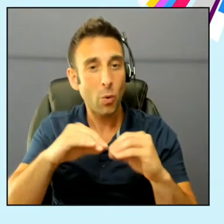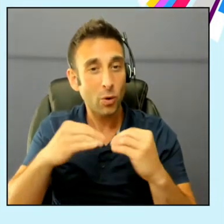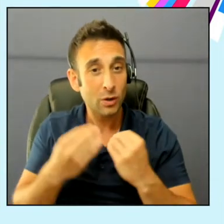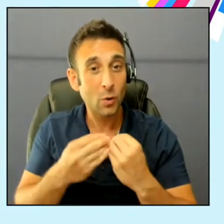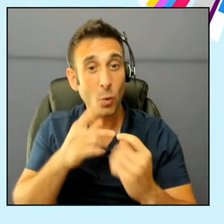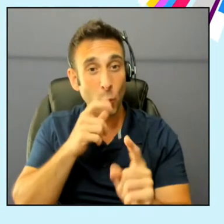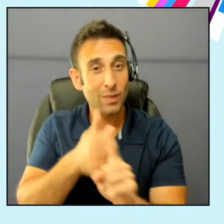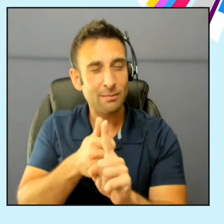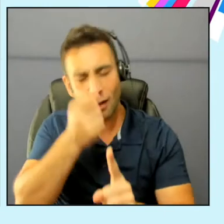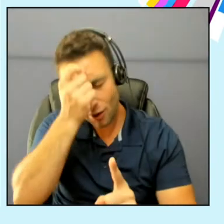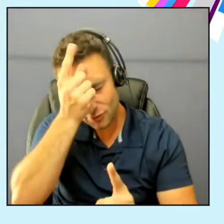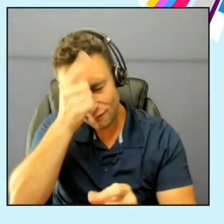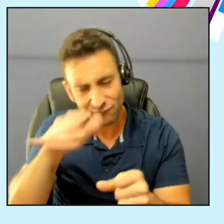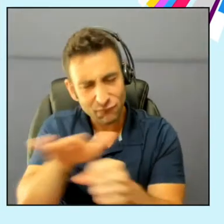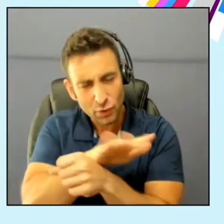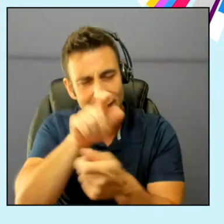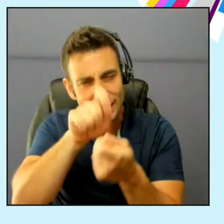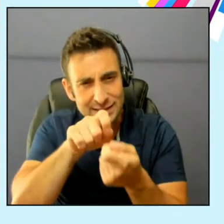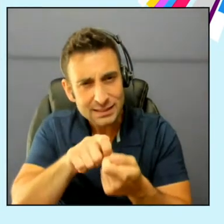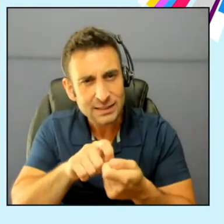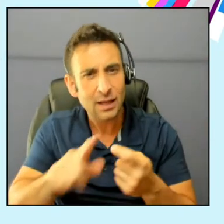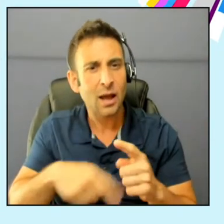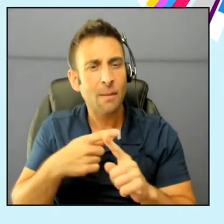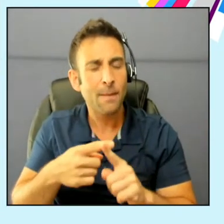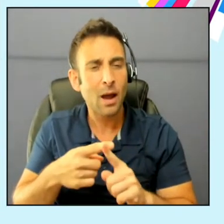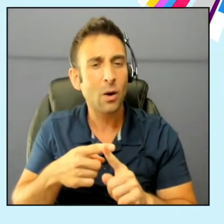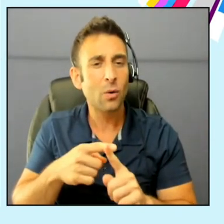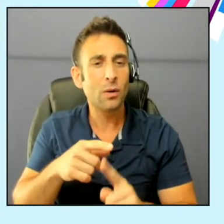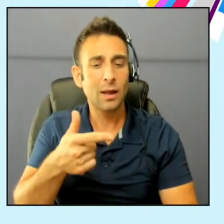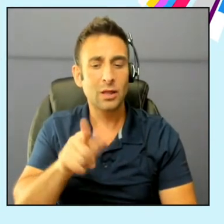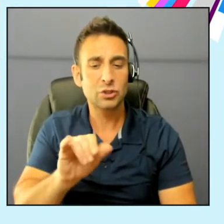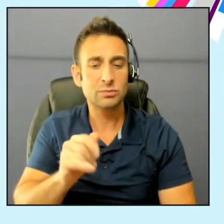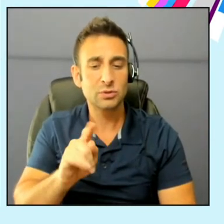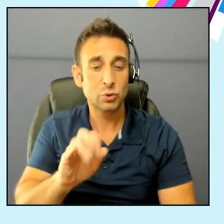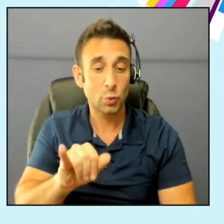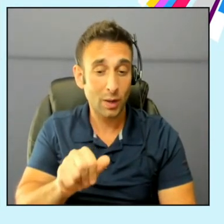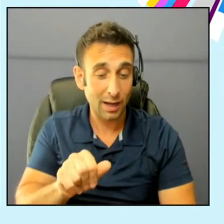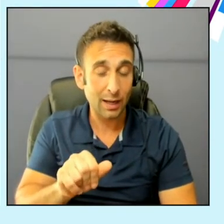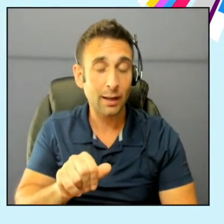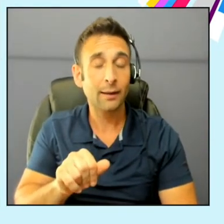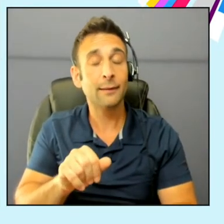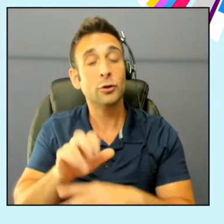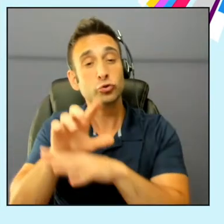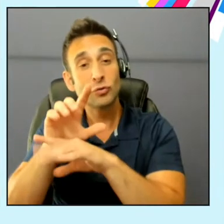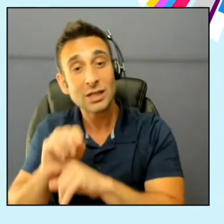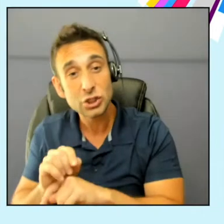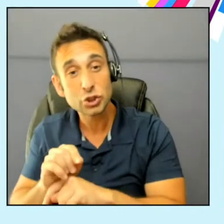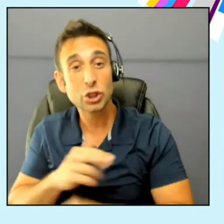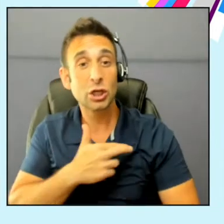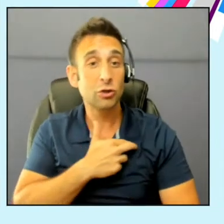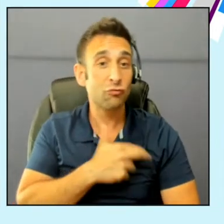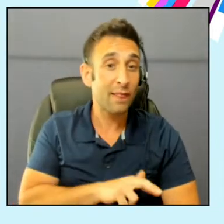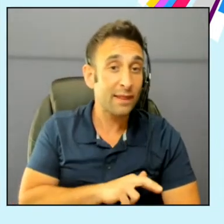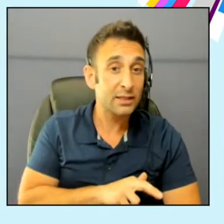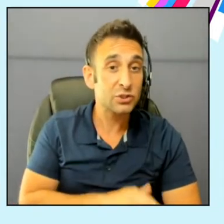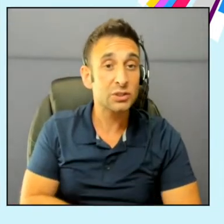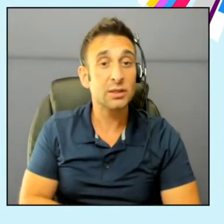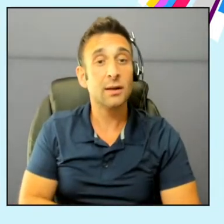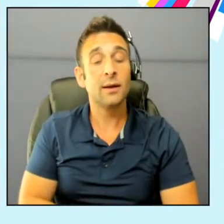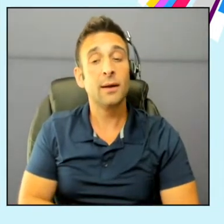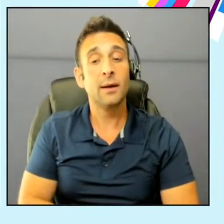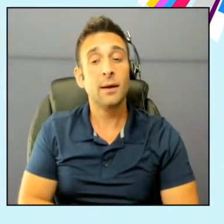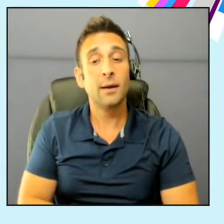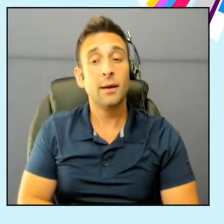understand the nuances and dynamics, especially when it comes to areas of tradition and religion, and even some